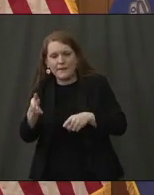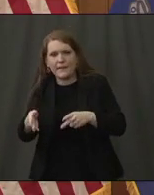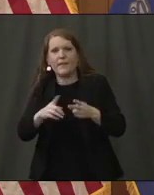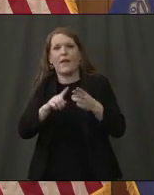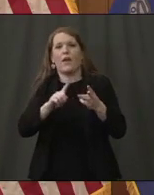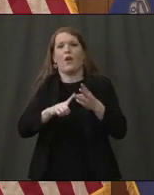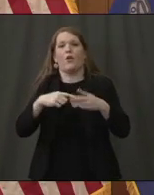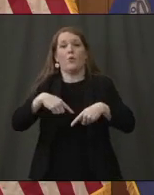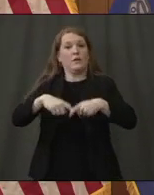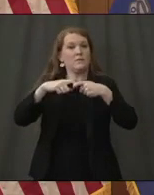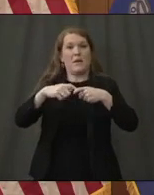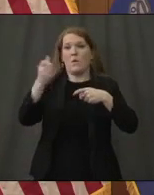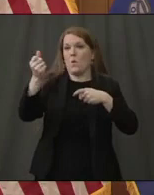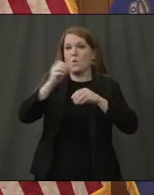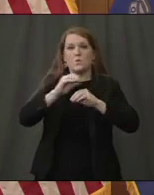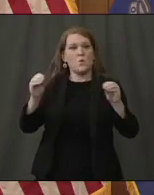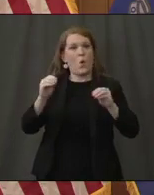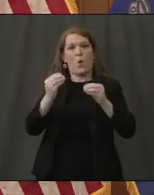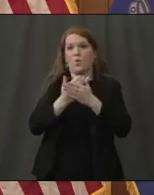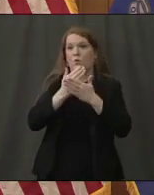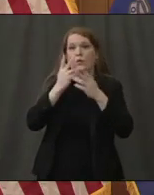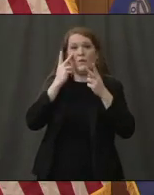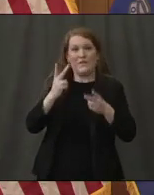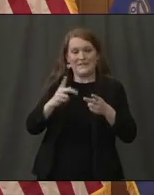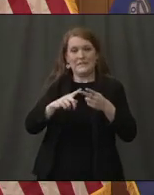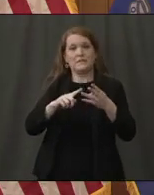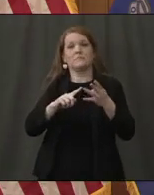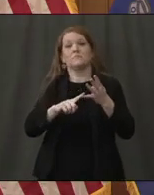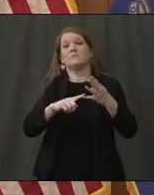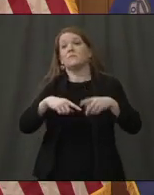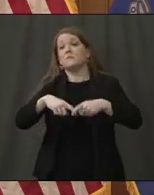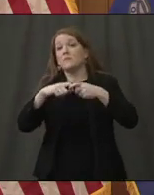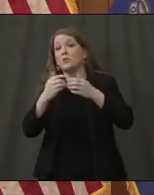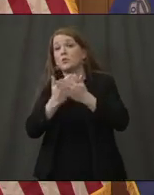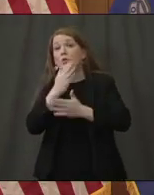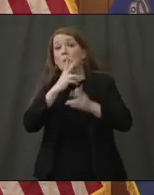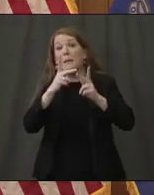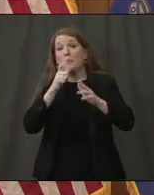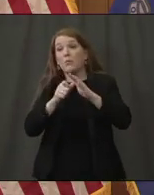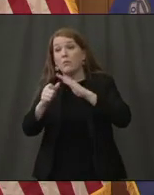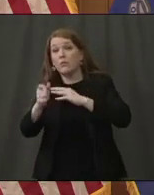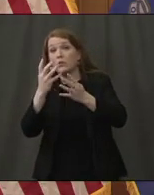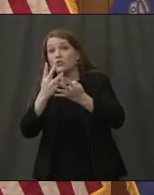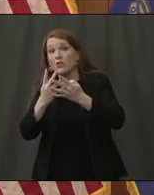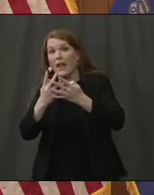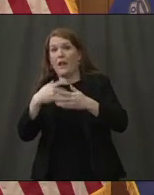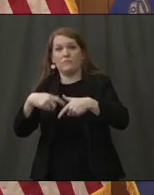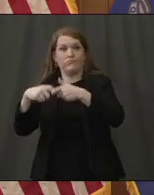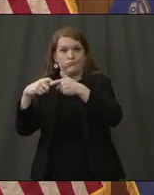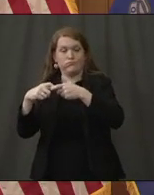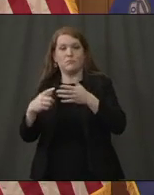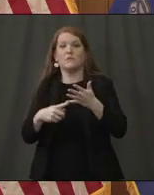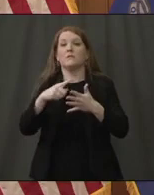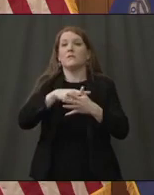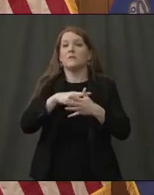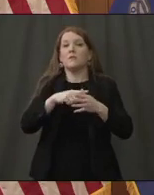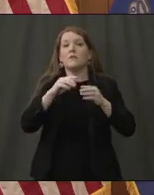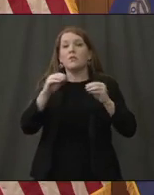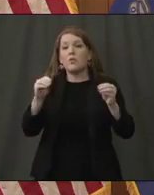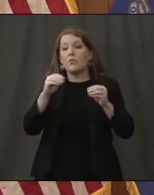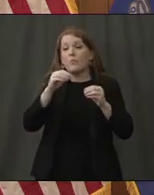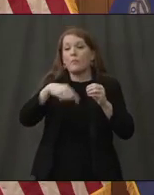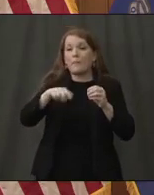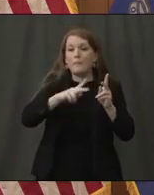14-day isolation policy for new intakes at all jails across the state, limiting non-essential inter-facility